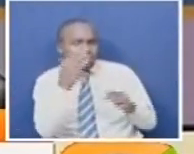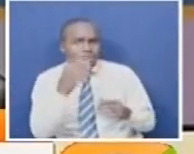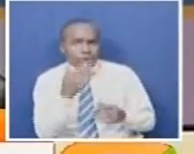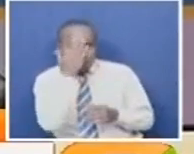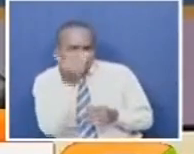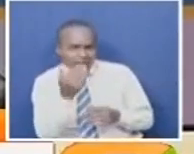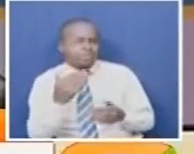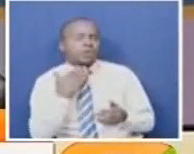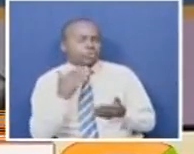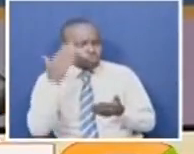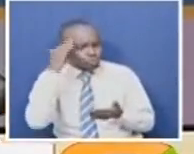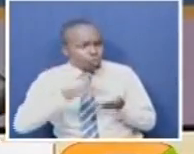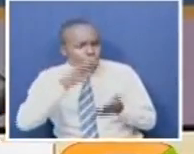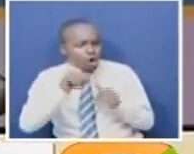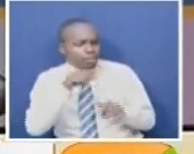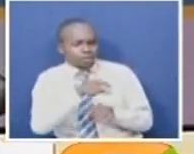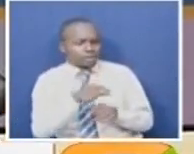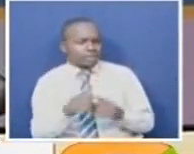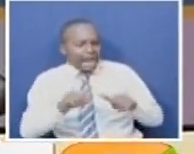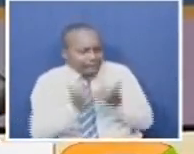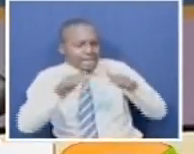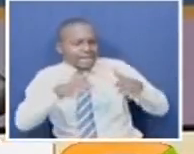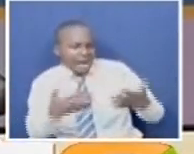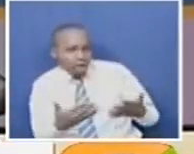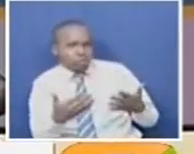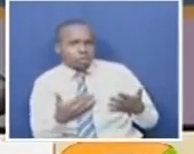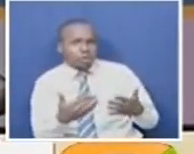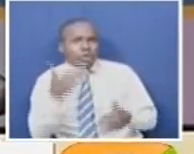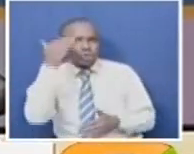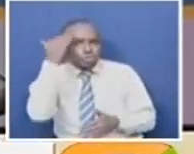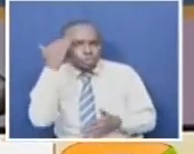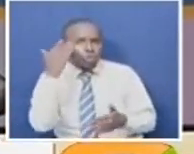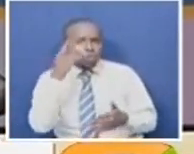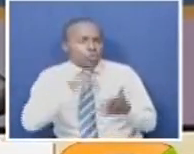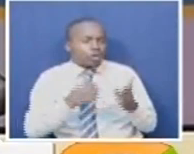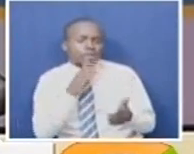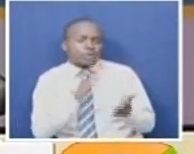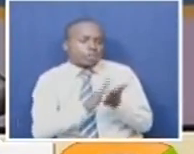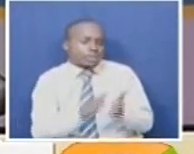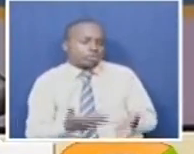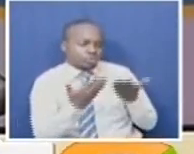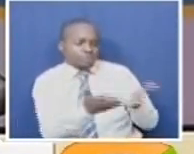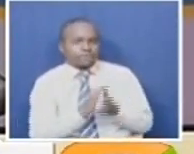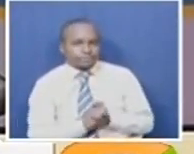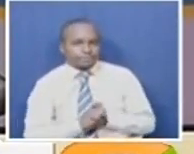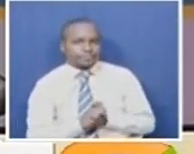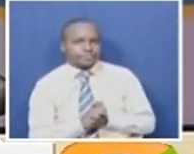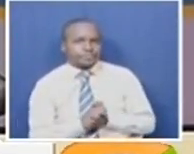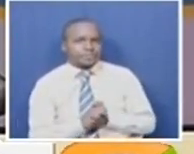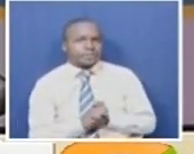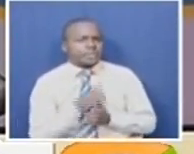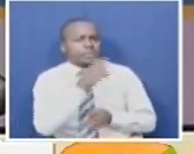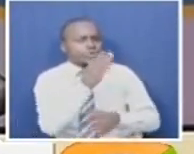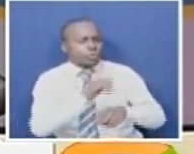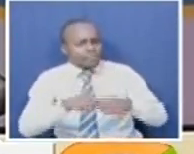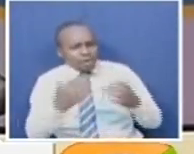more about it, you know, the context in which it took place, so that I can know what recommendations to give. Where were they